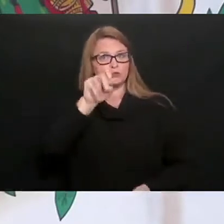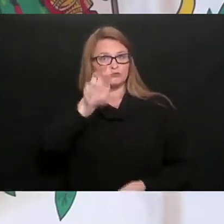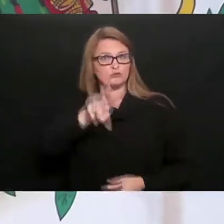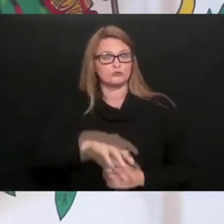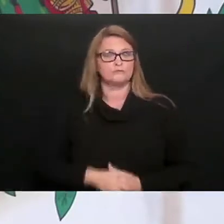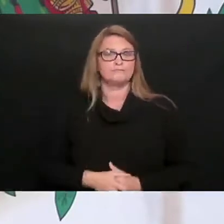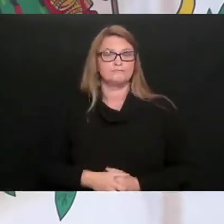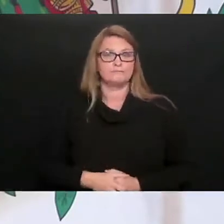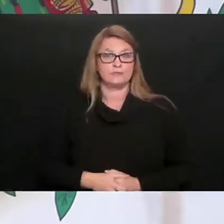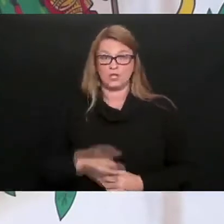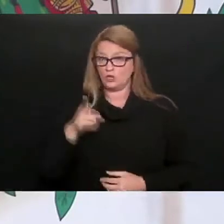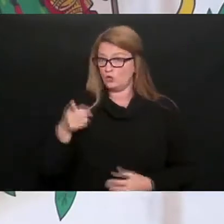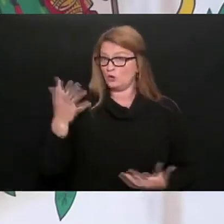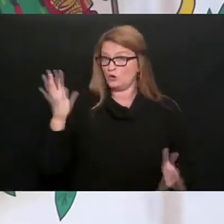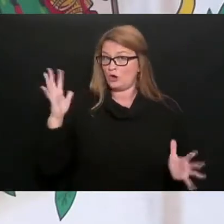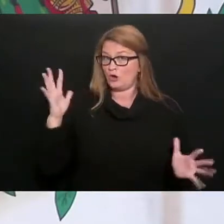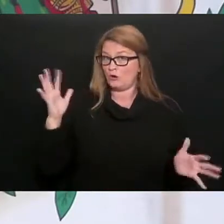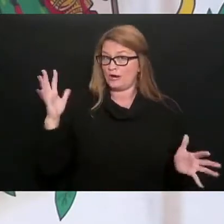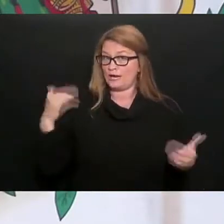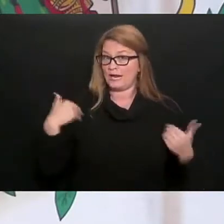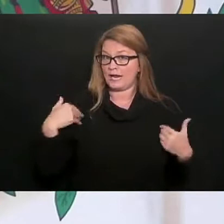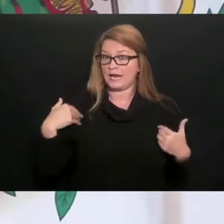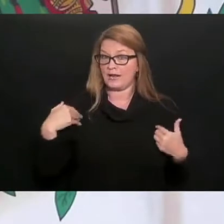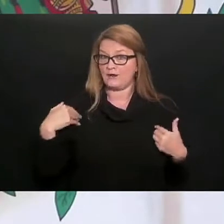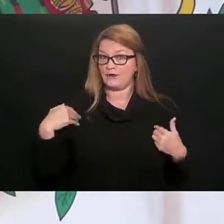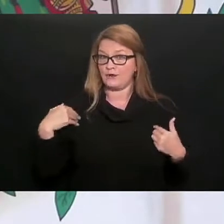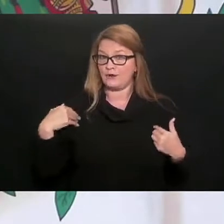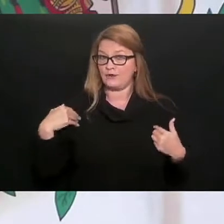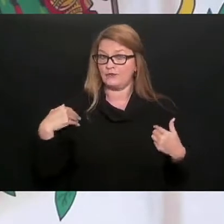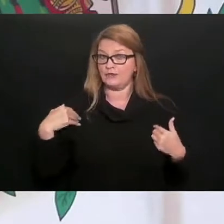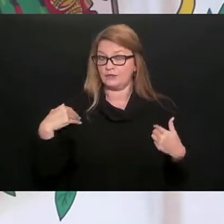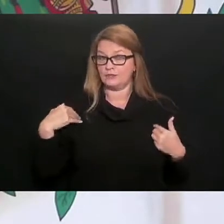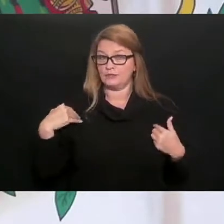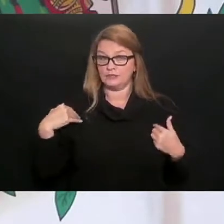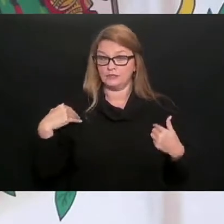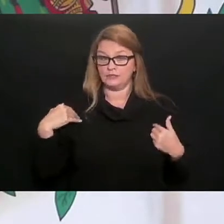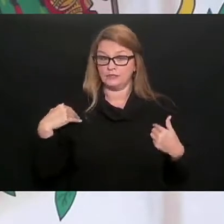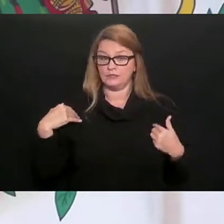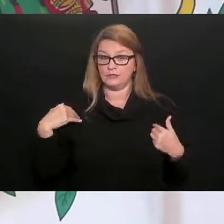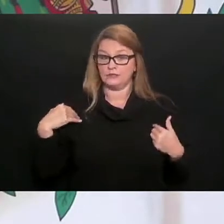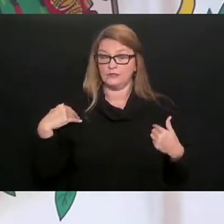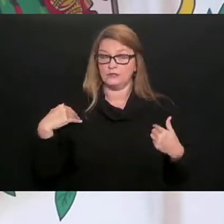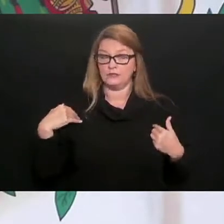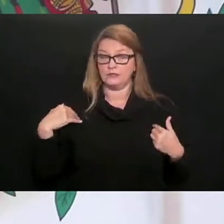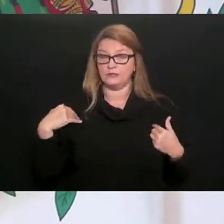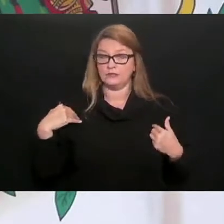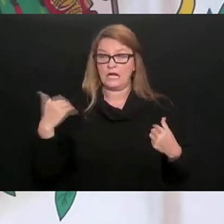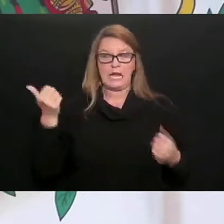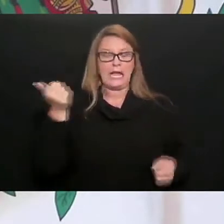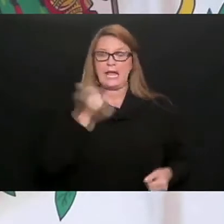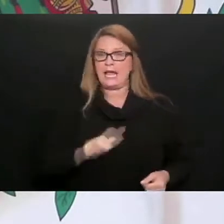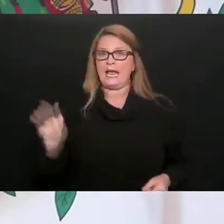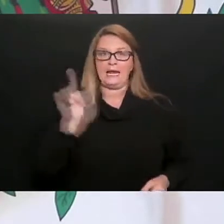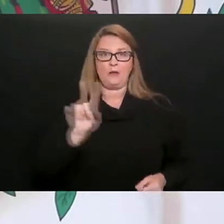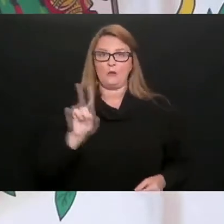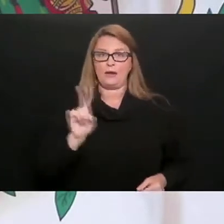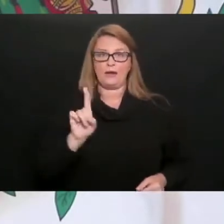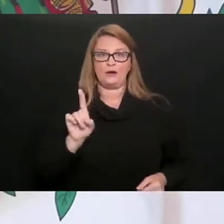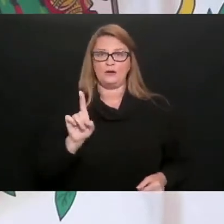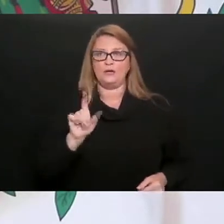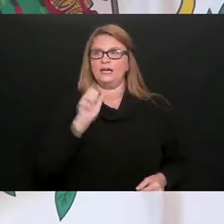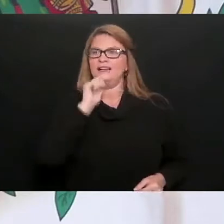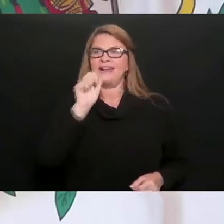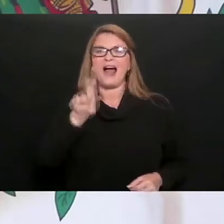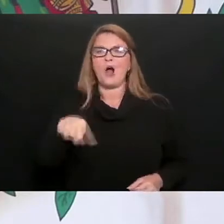got your booster, if you got your booster anywhere not just the senior